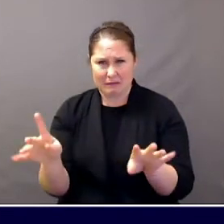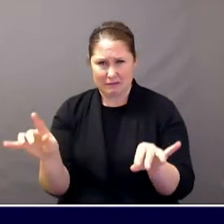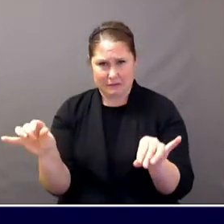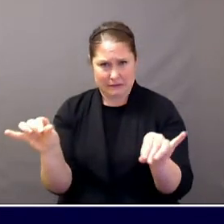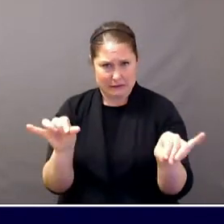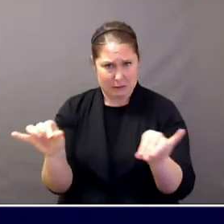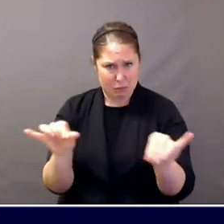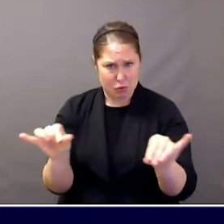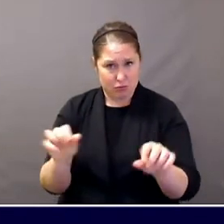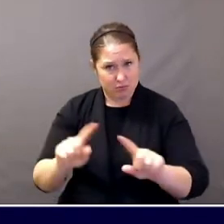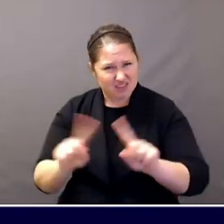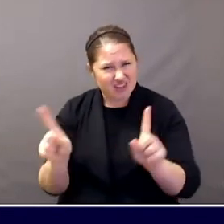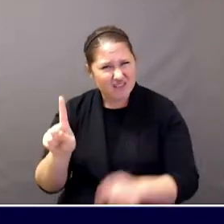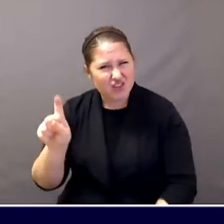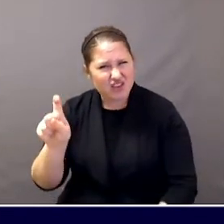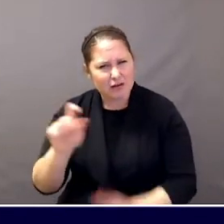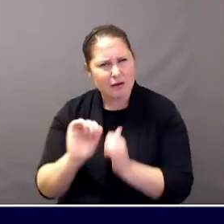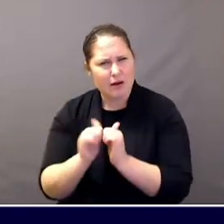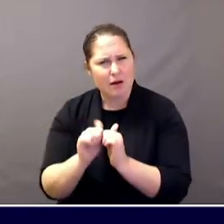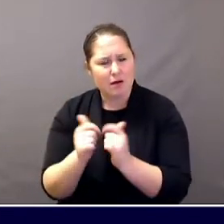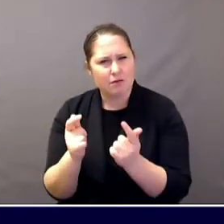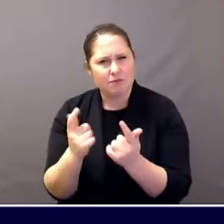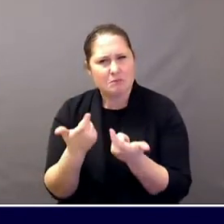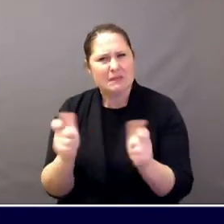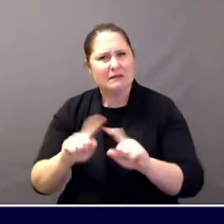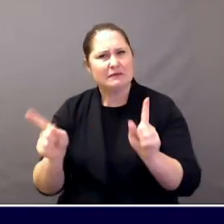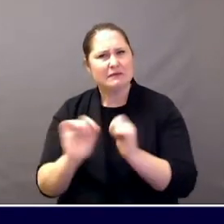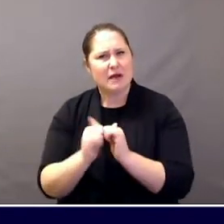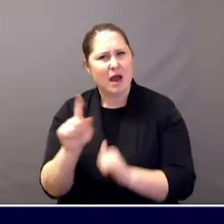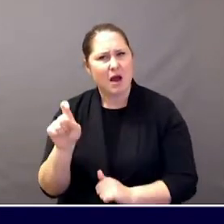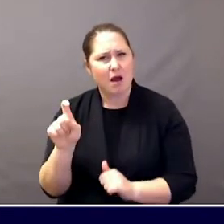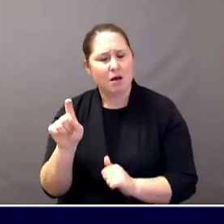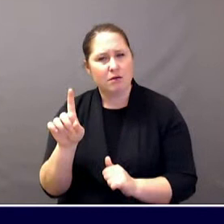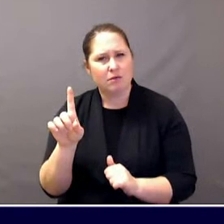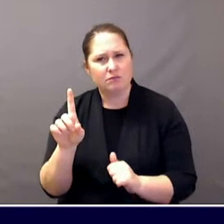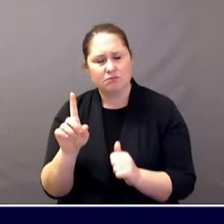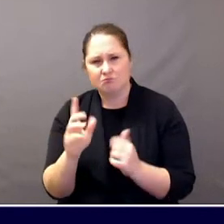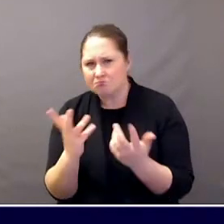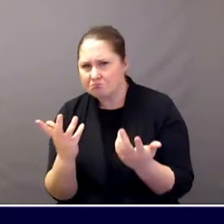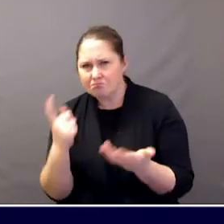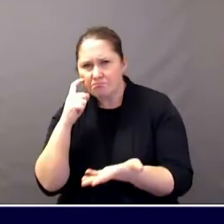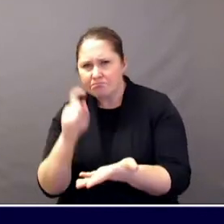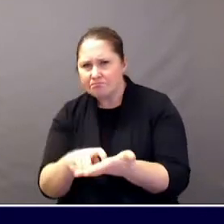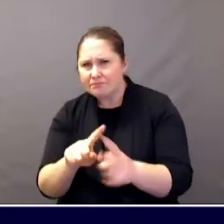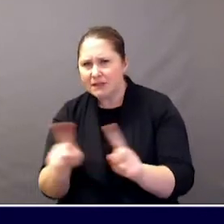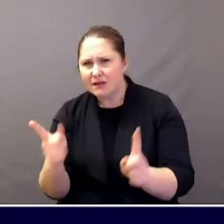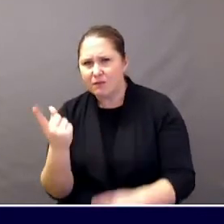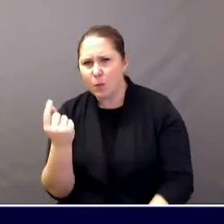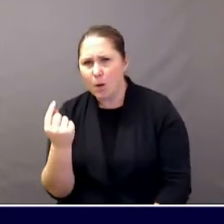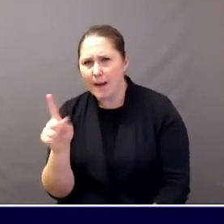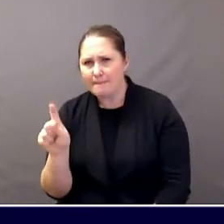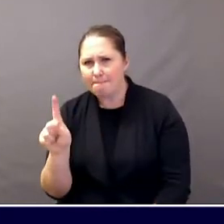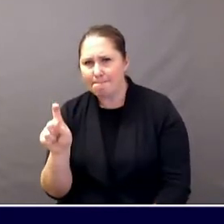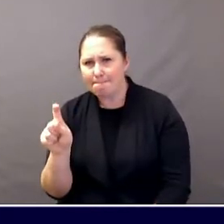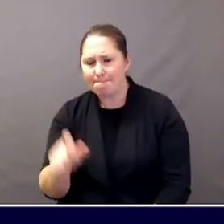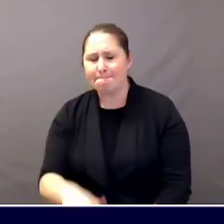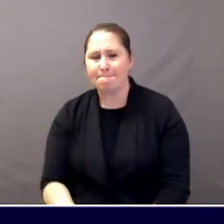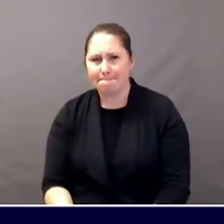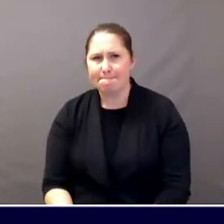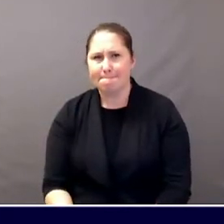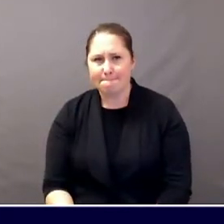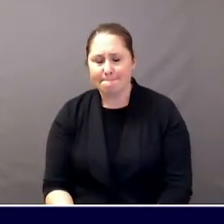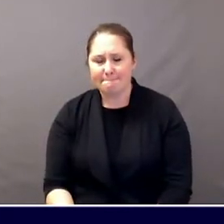are there any significant departures here that we should be highlighting? Because